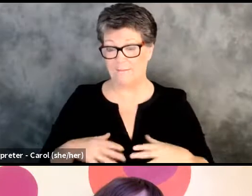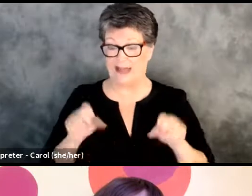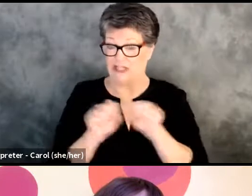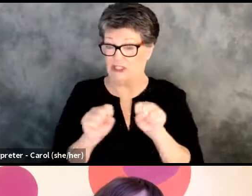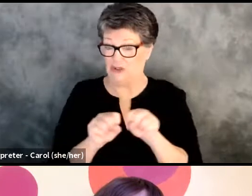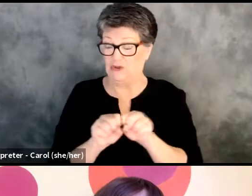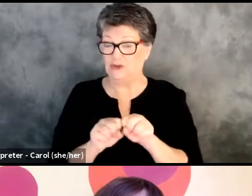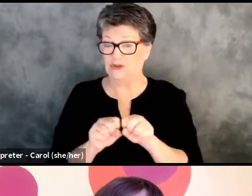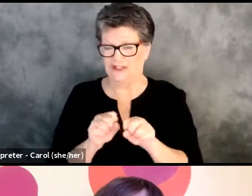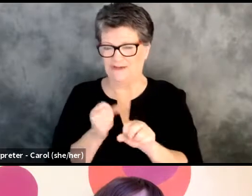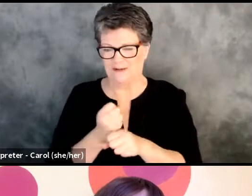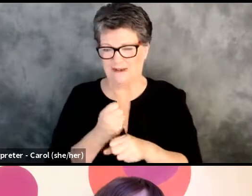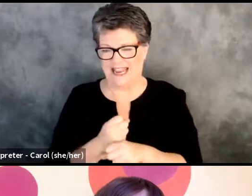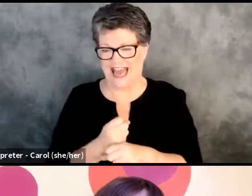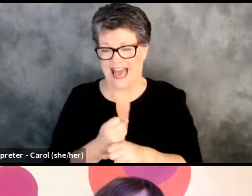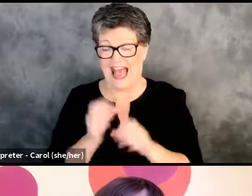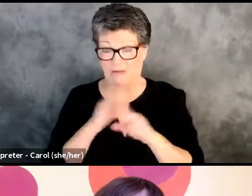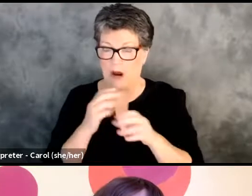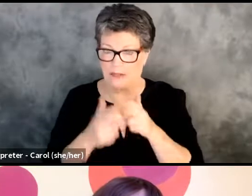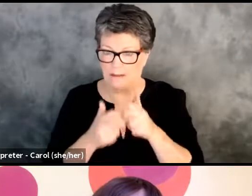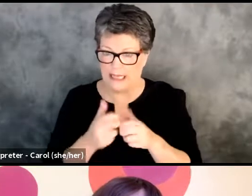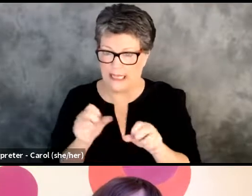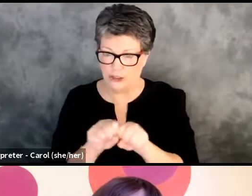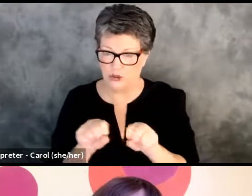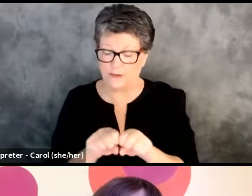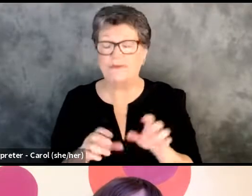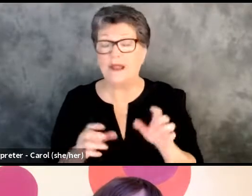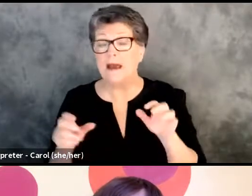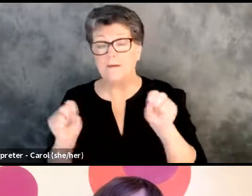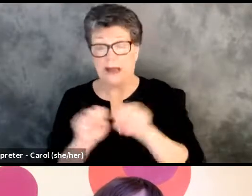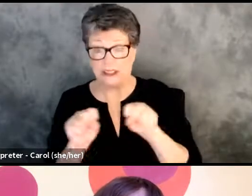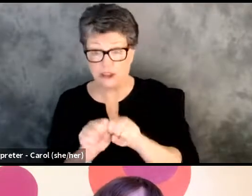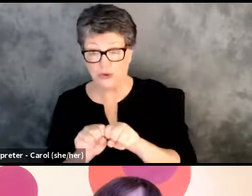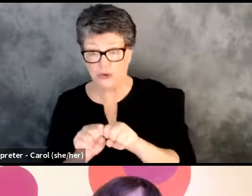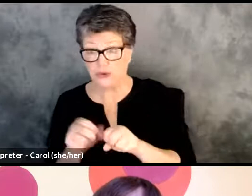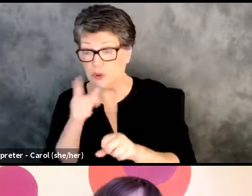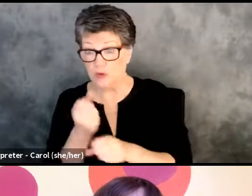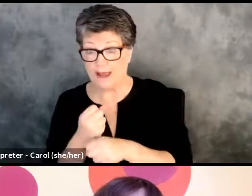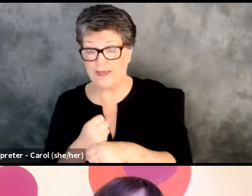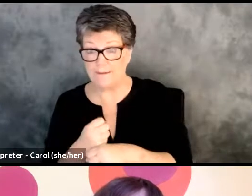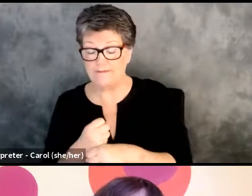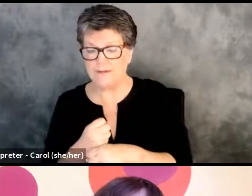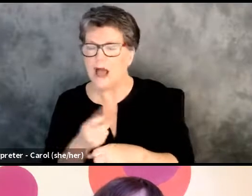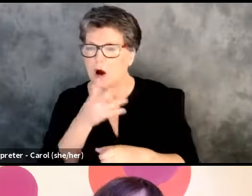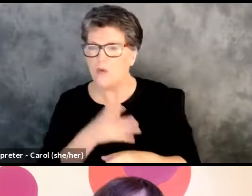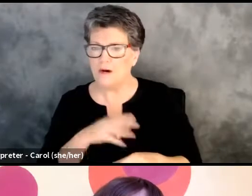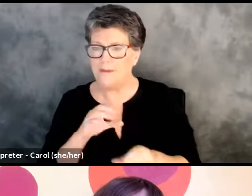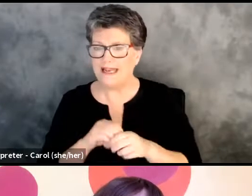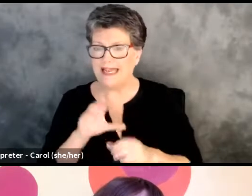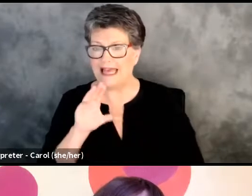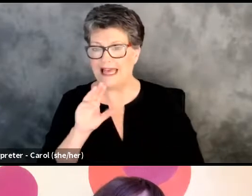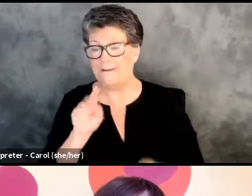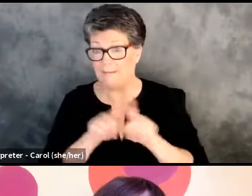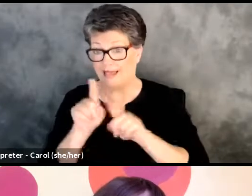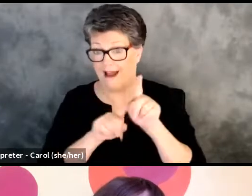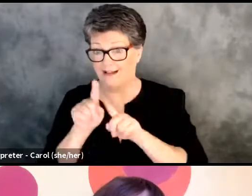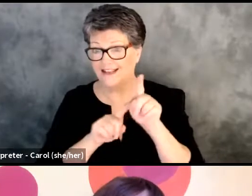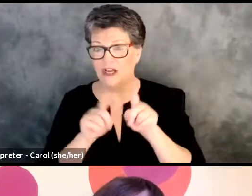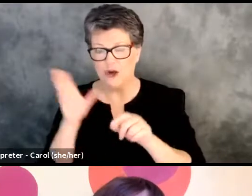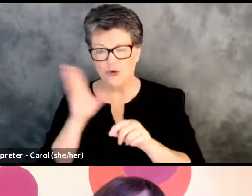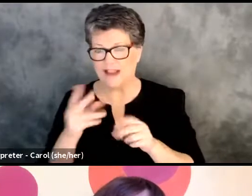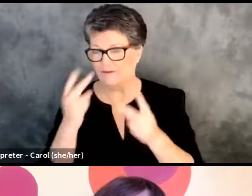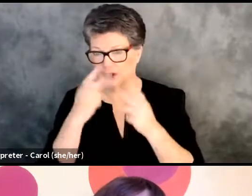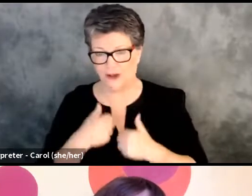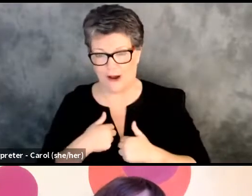were made, I have trouble getting shoes. My shoes were made by a woman in Milan who never saw me.